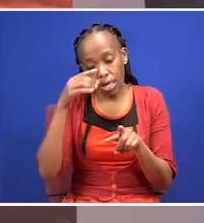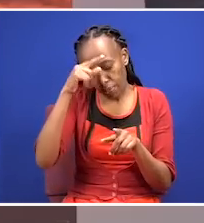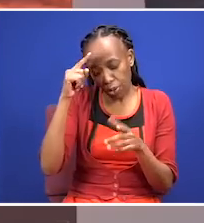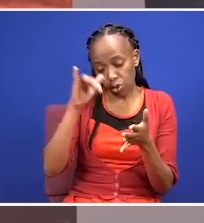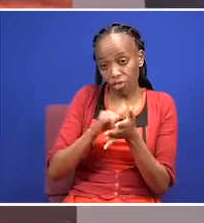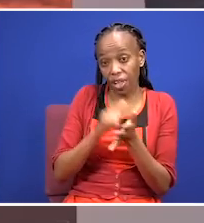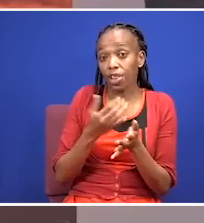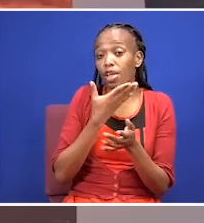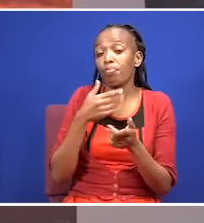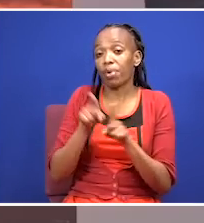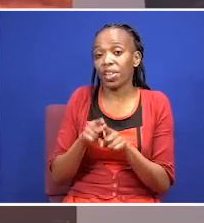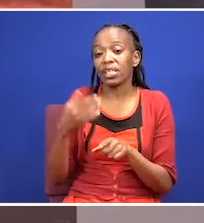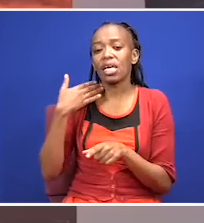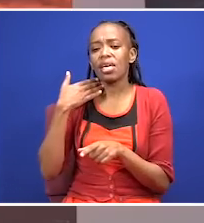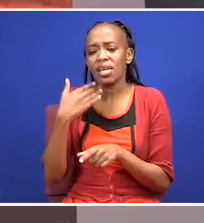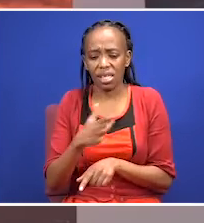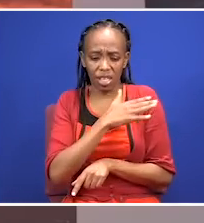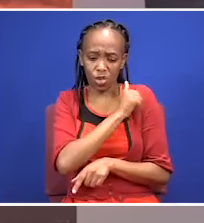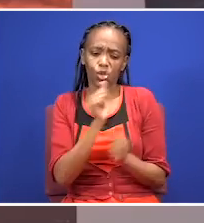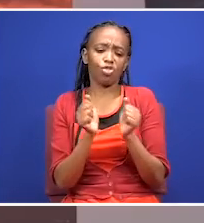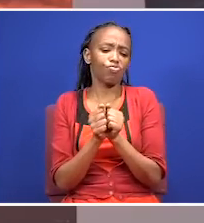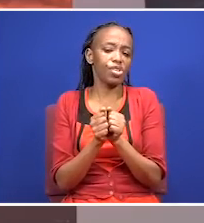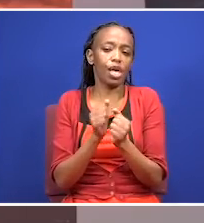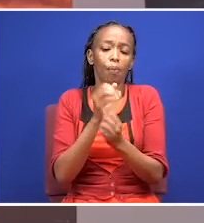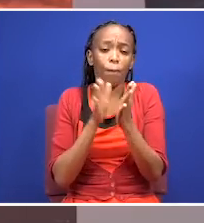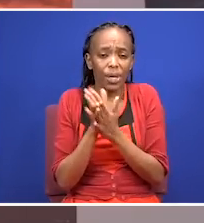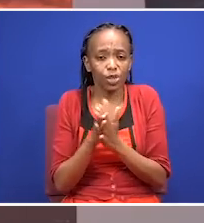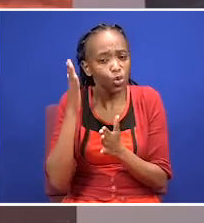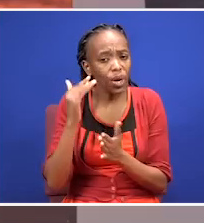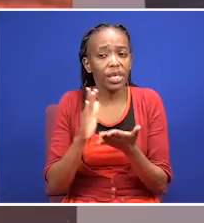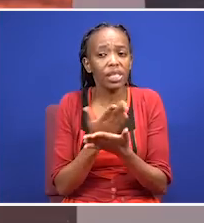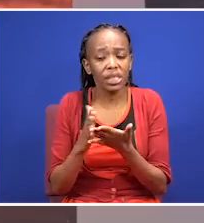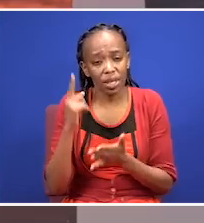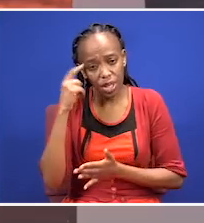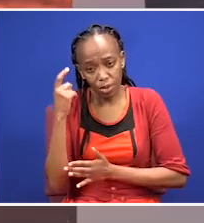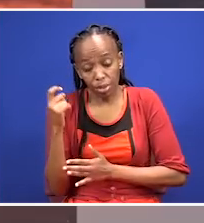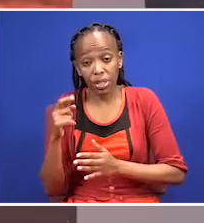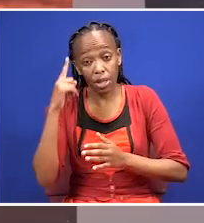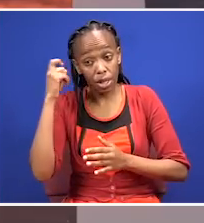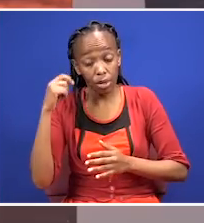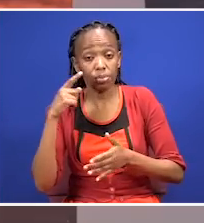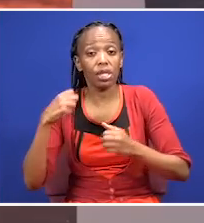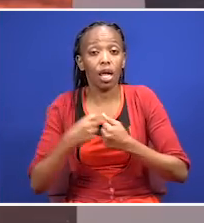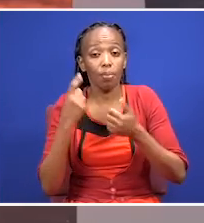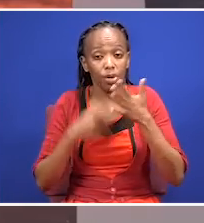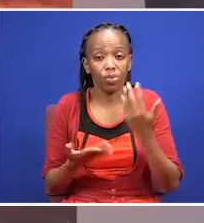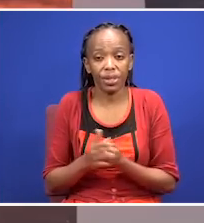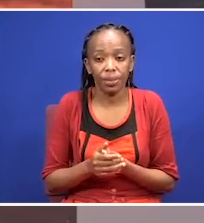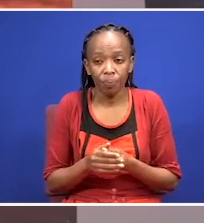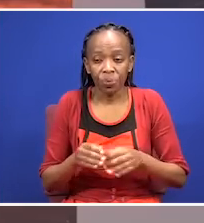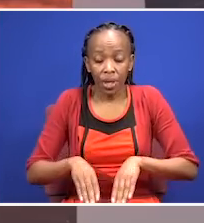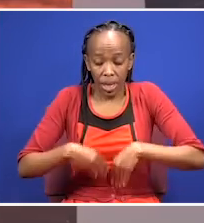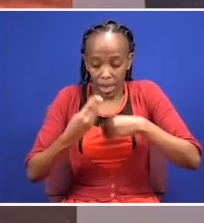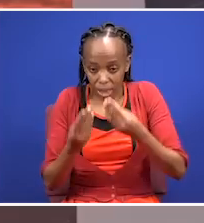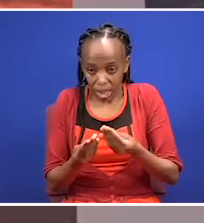of that the brothers hated him with a passion because he shared those dreams and those dreams tended to